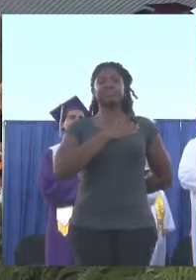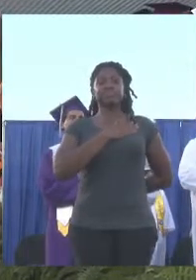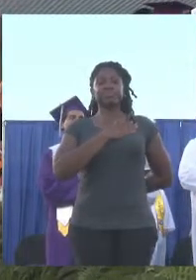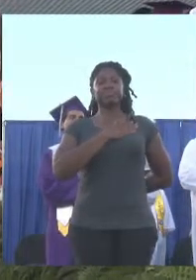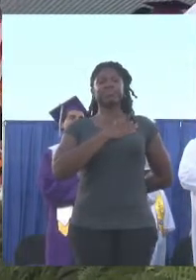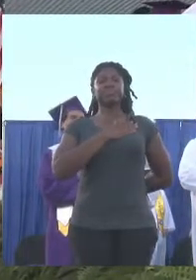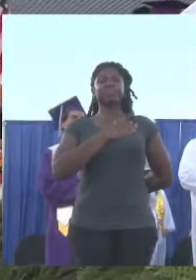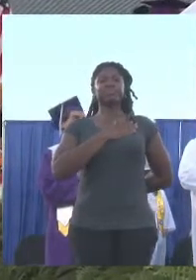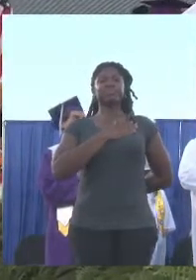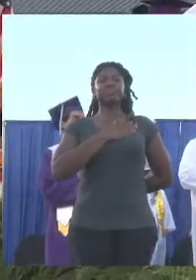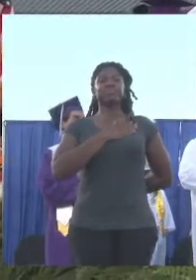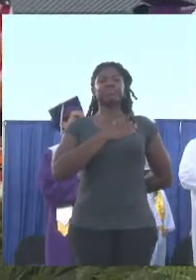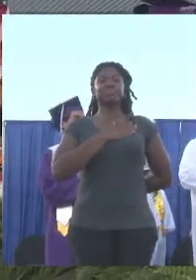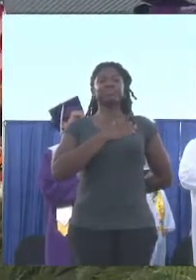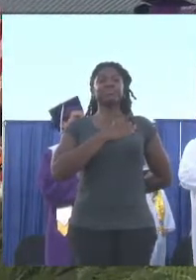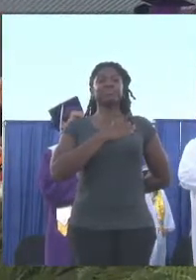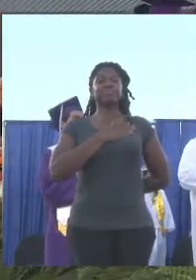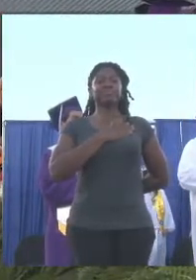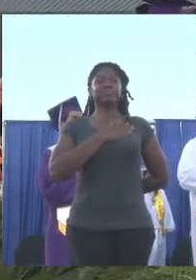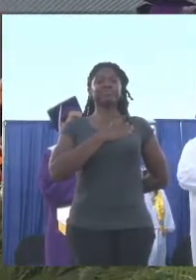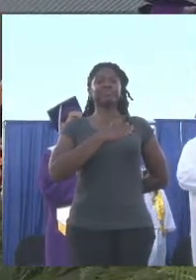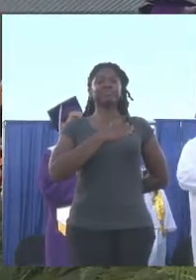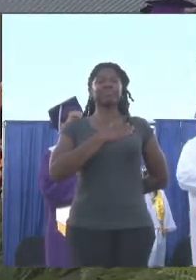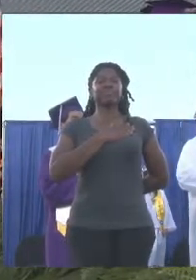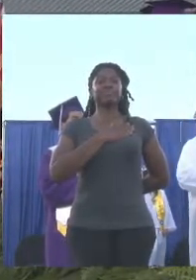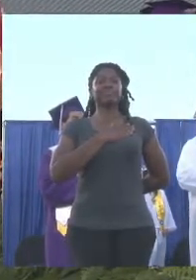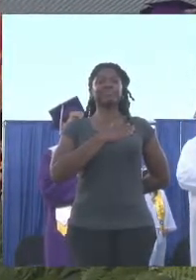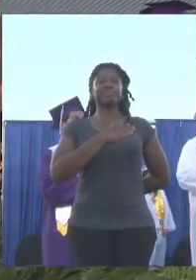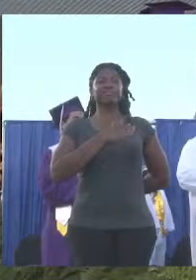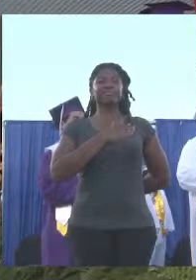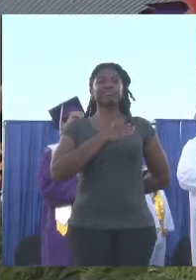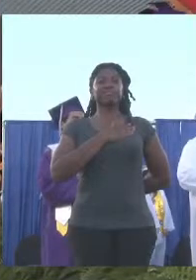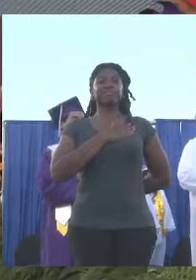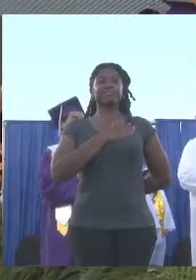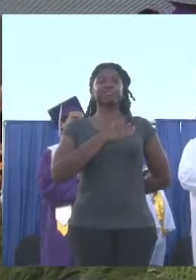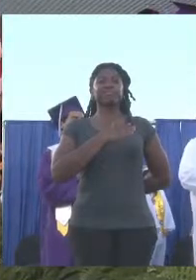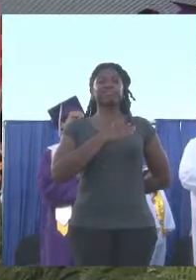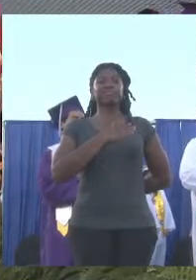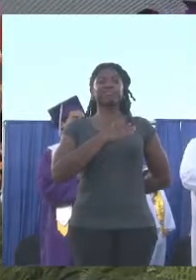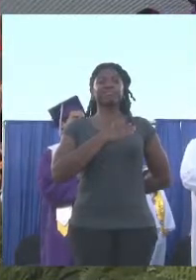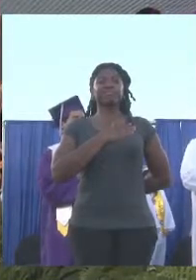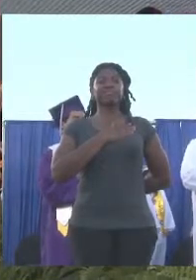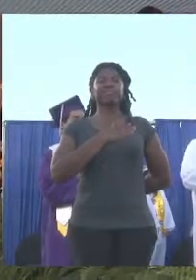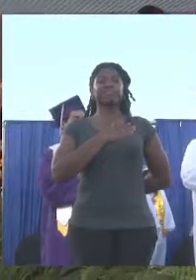Juro lealtad a la bandera de Texas, un estado bajo Dios, uno e indivisible.